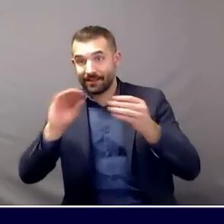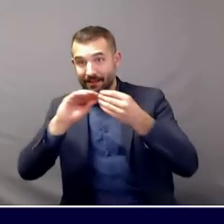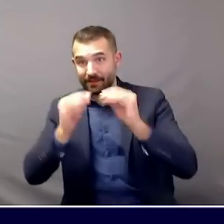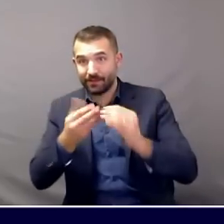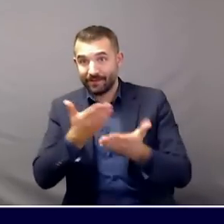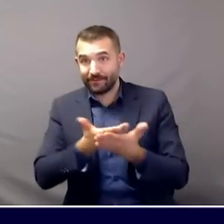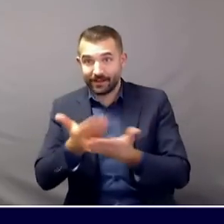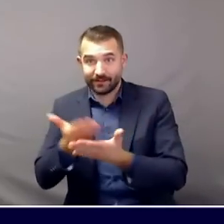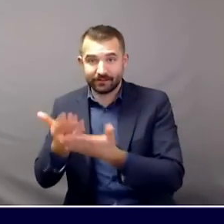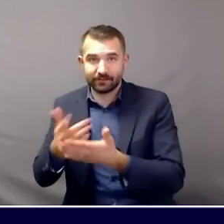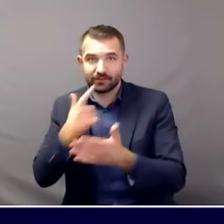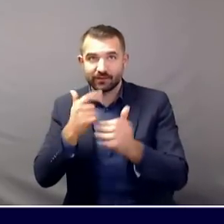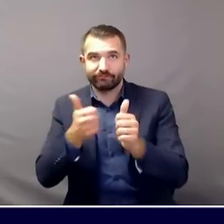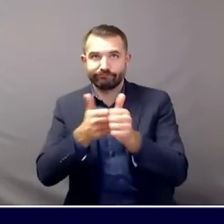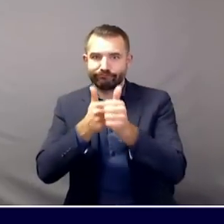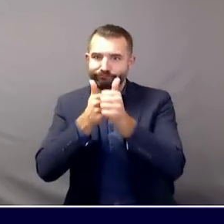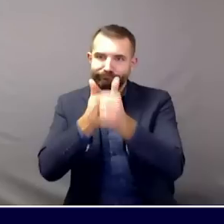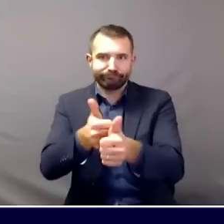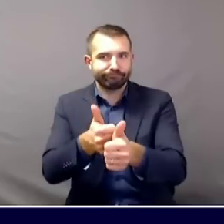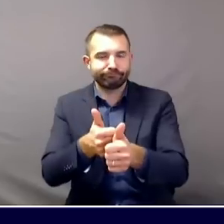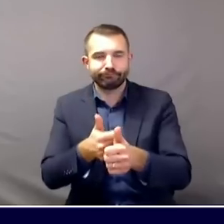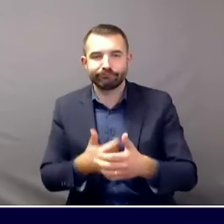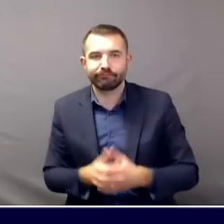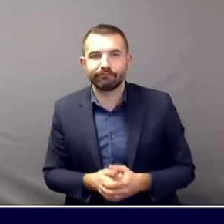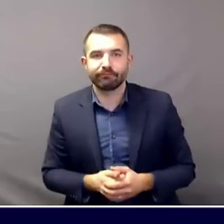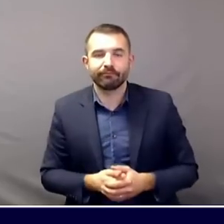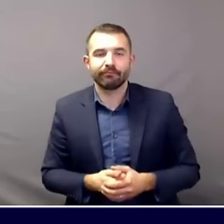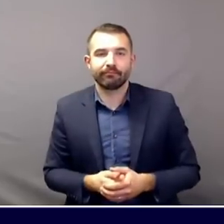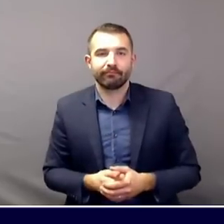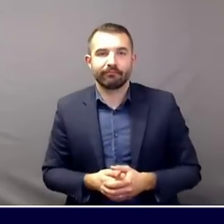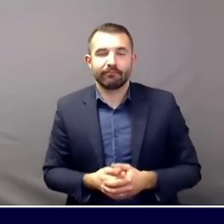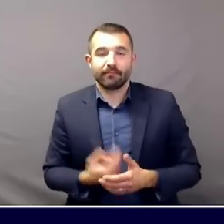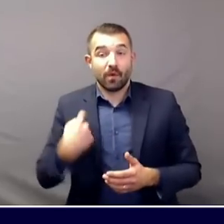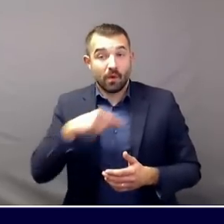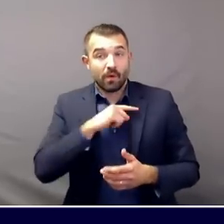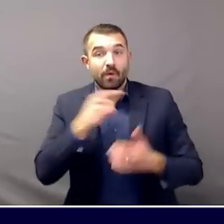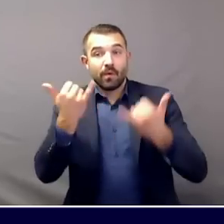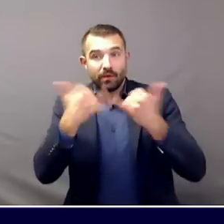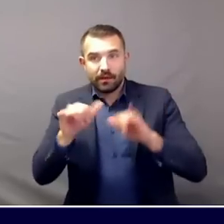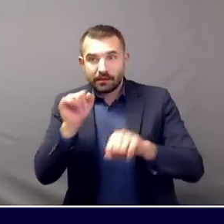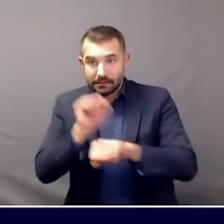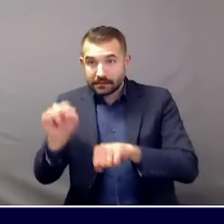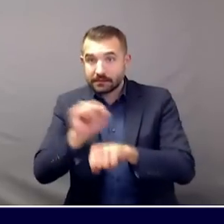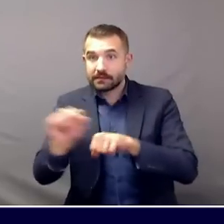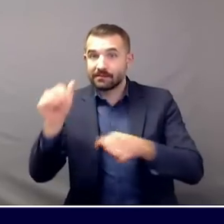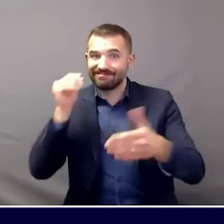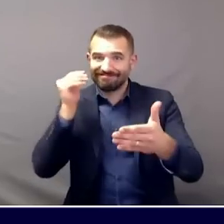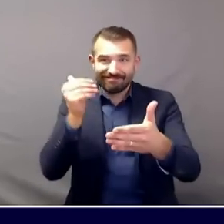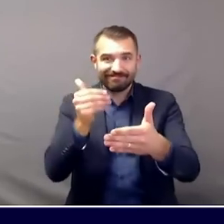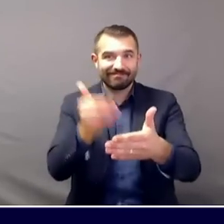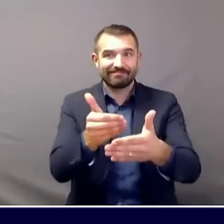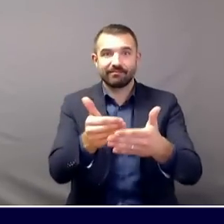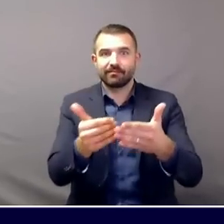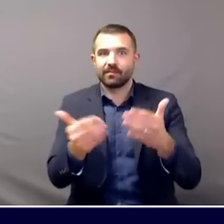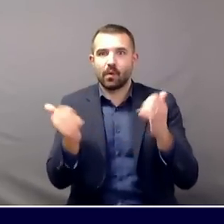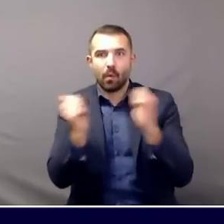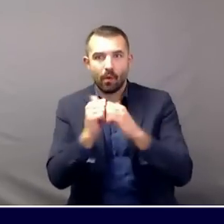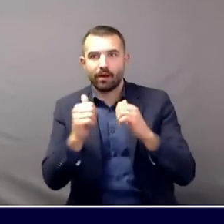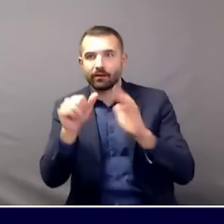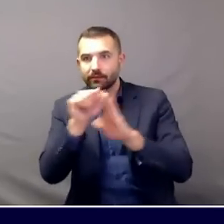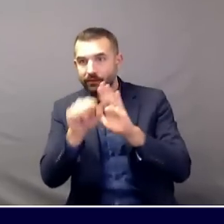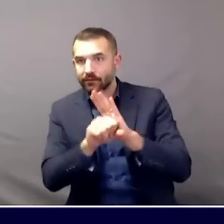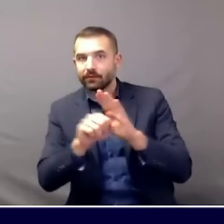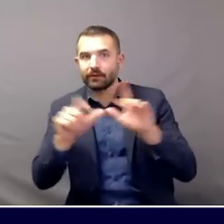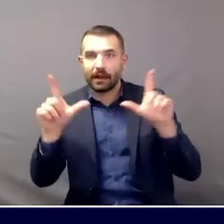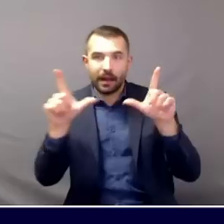been working very closely and continue to with our counterparts at licensure and certification as well as at